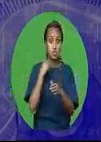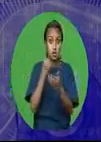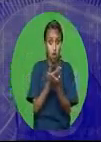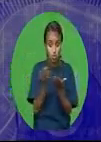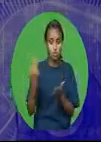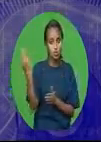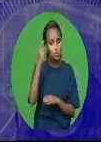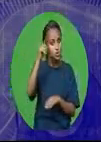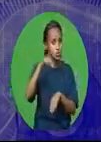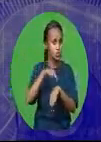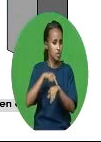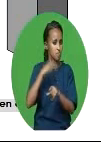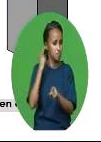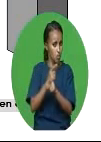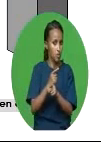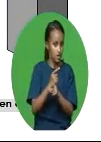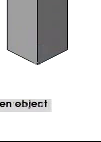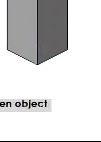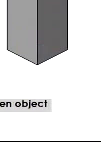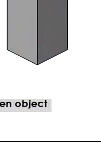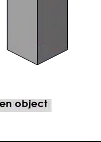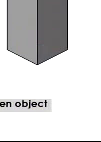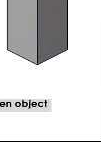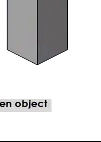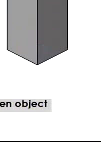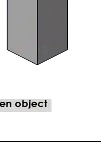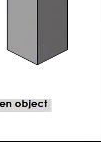Use your time properly.